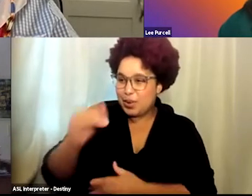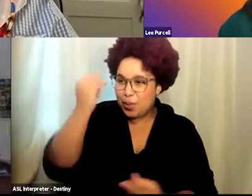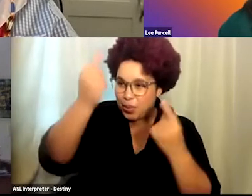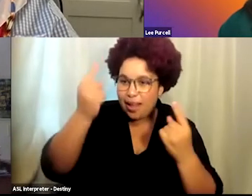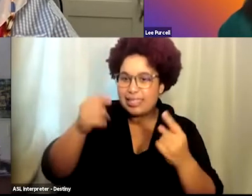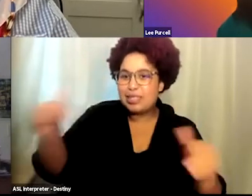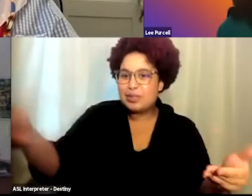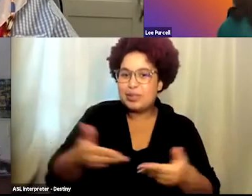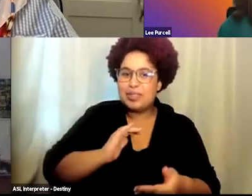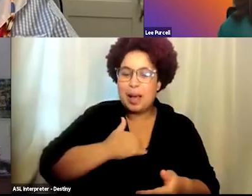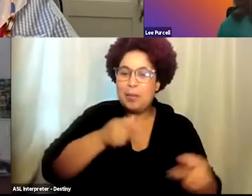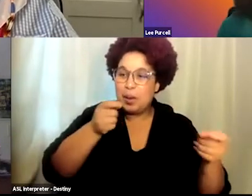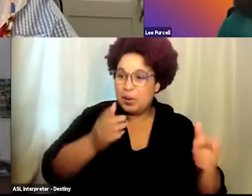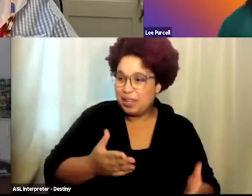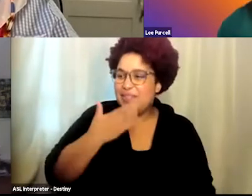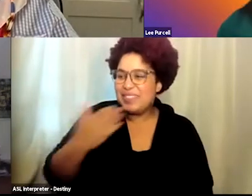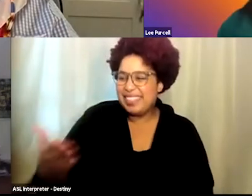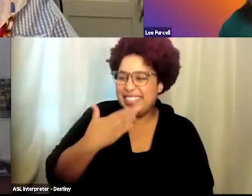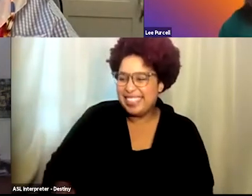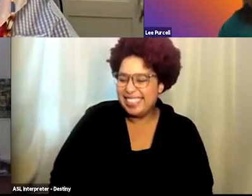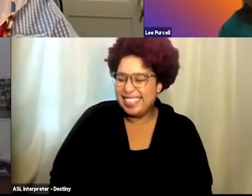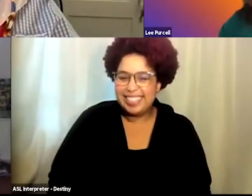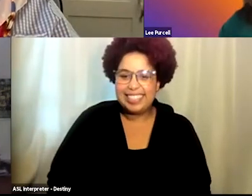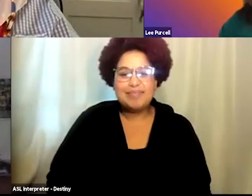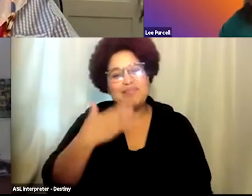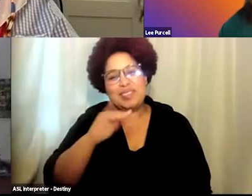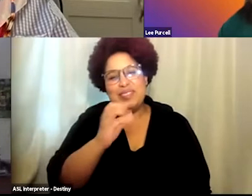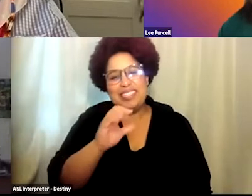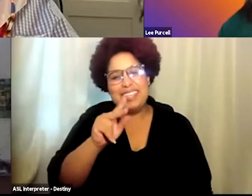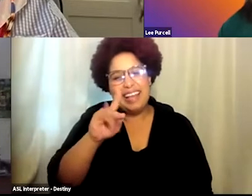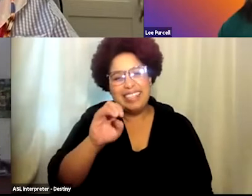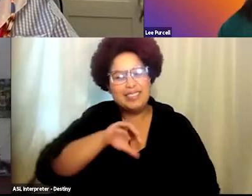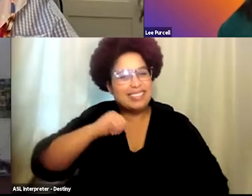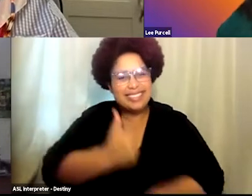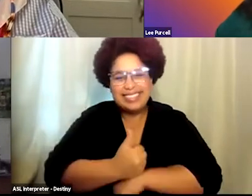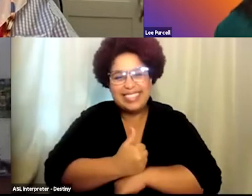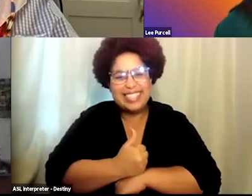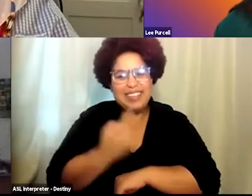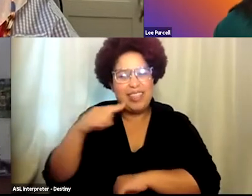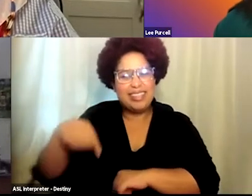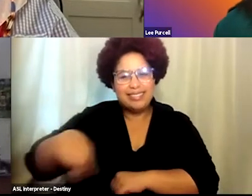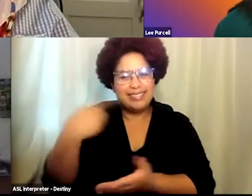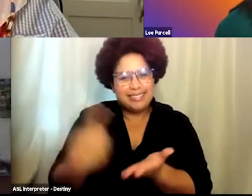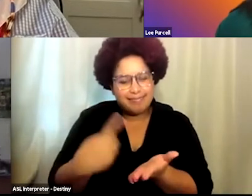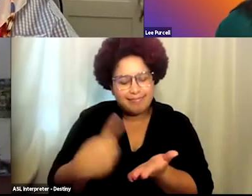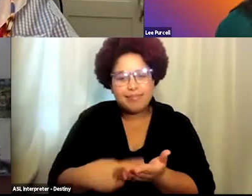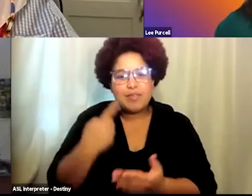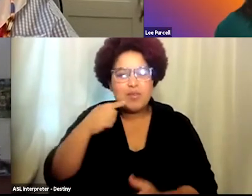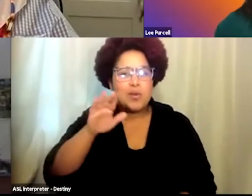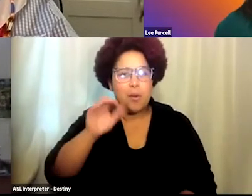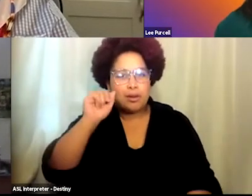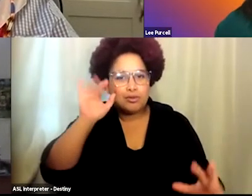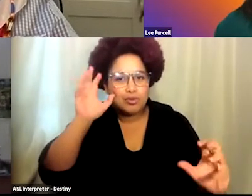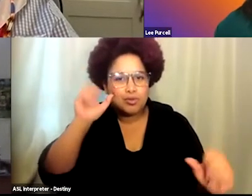our moderator. Thank you. Thank you, Jackie, for setting the stage for the discussion and for your